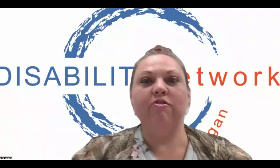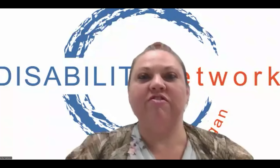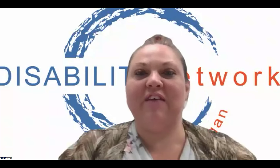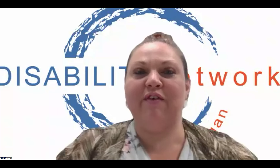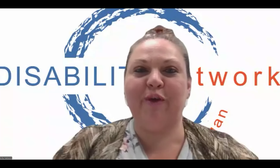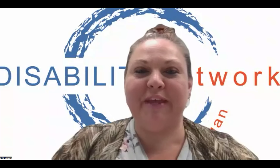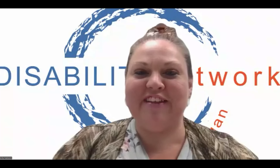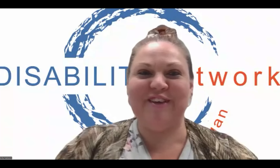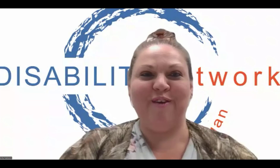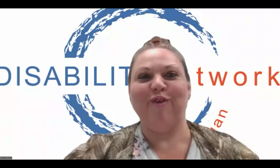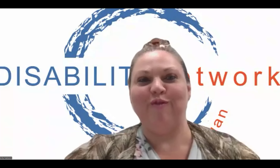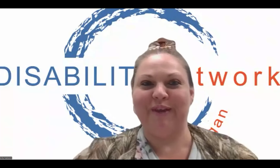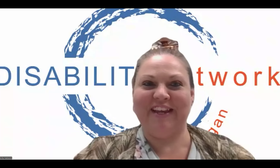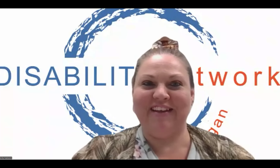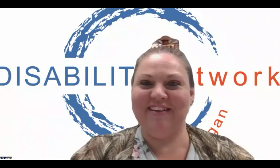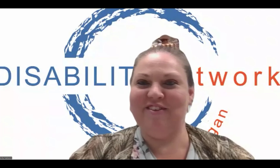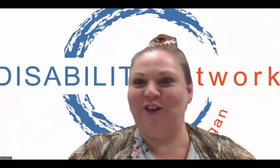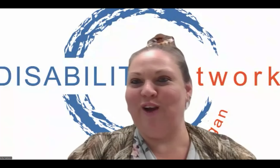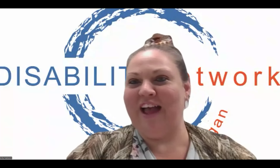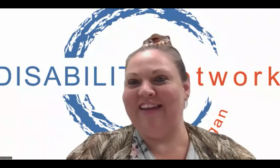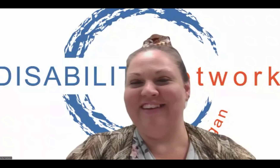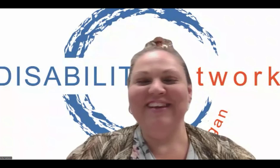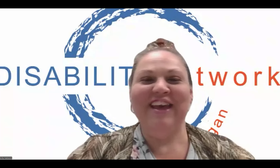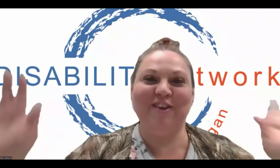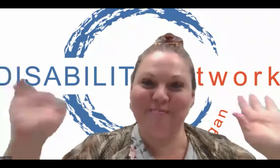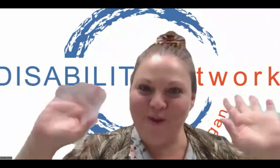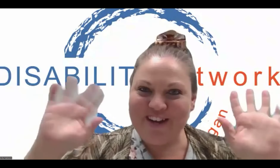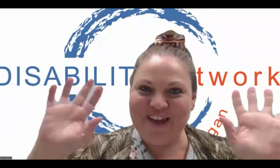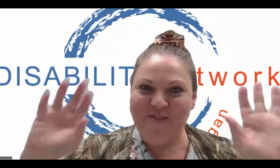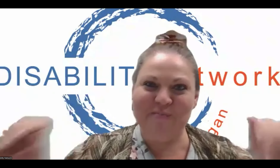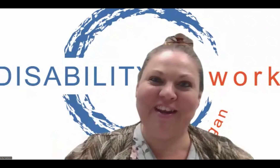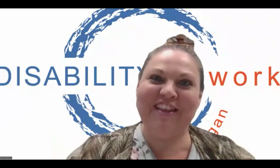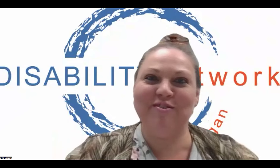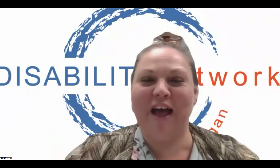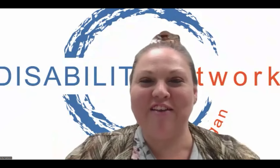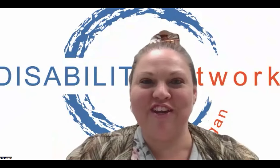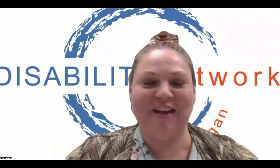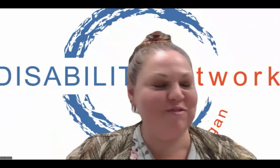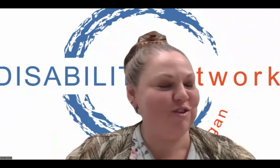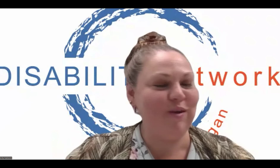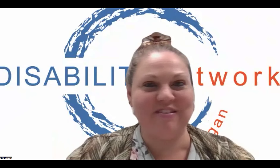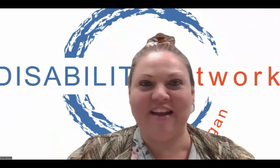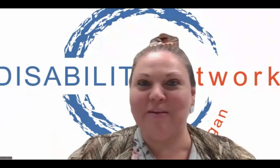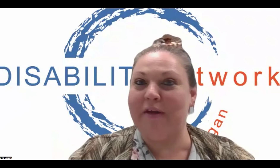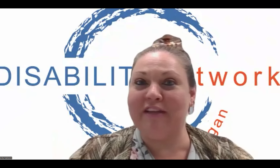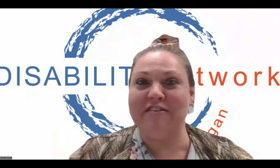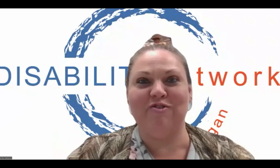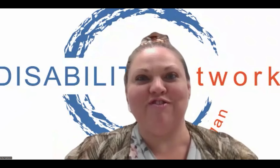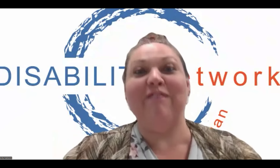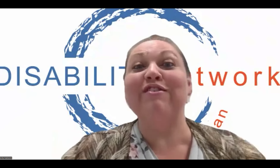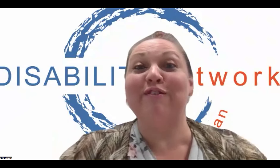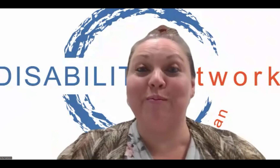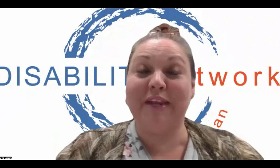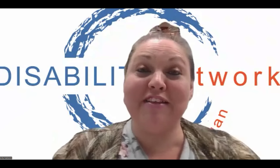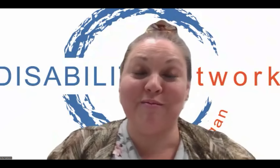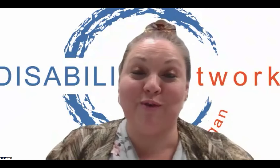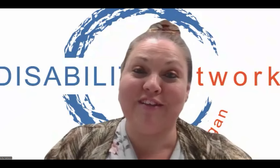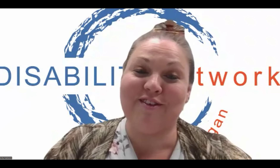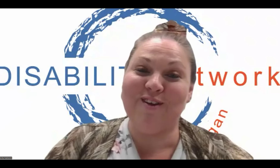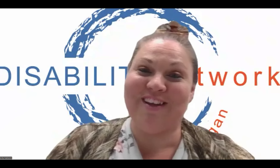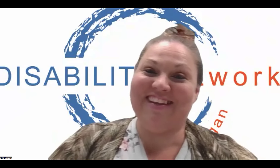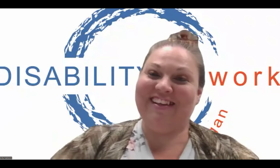then I'll just give a few minutes here for everybody to log on. And good What? morning to everybody that's watching. I'm so excited about this. So just give us a few